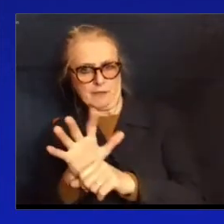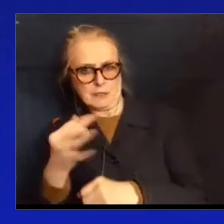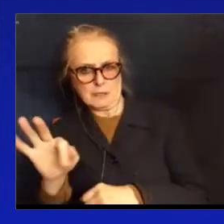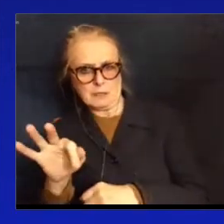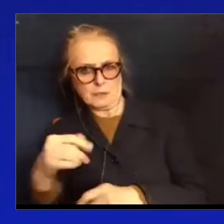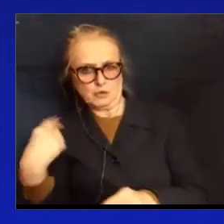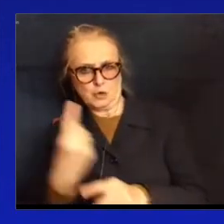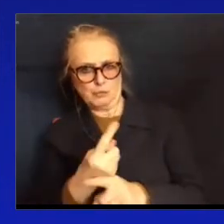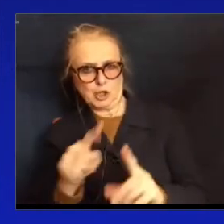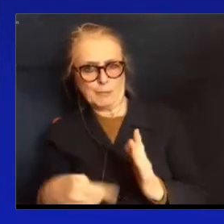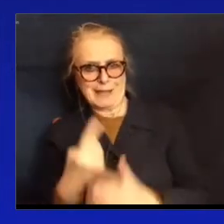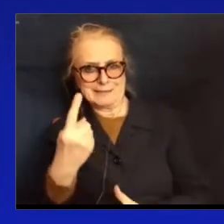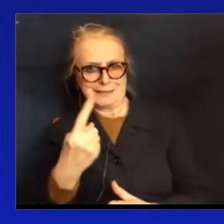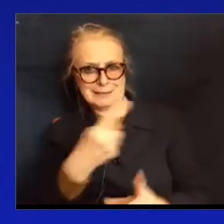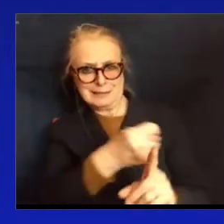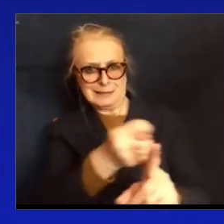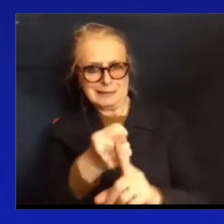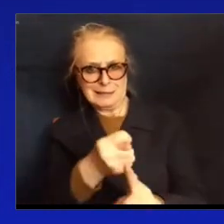you more detail.